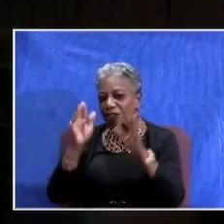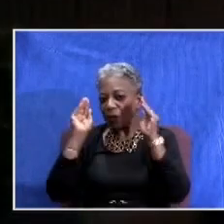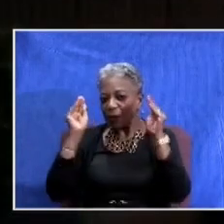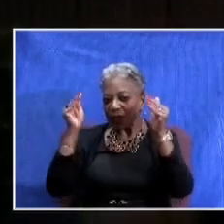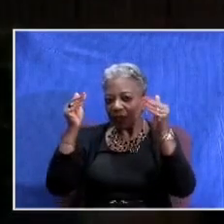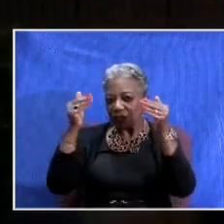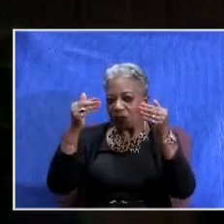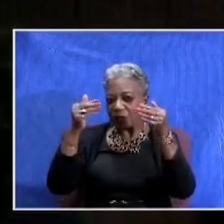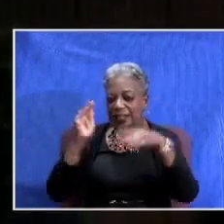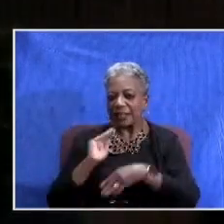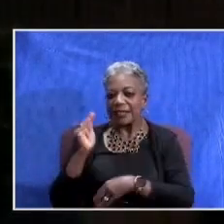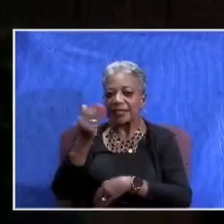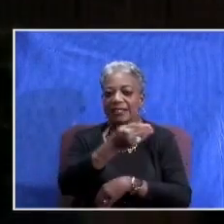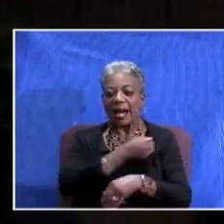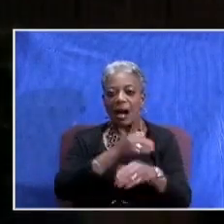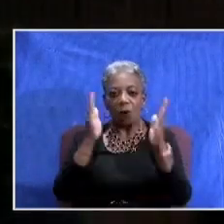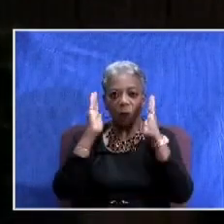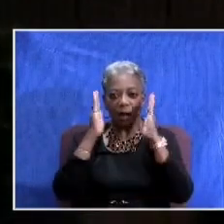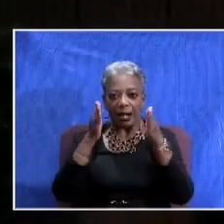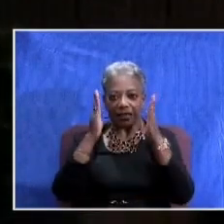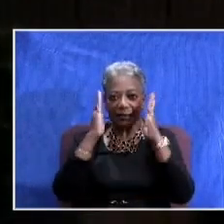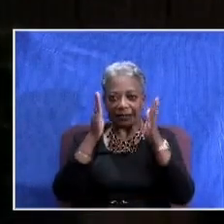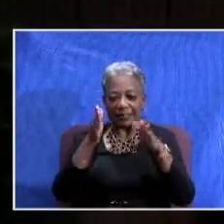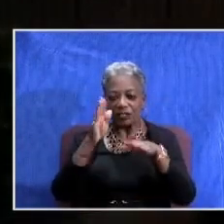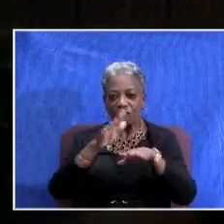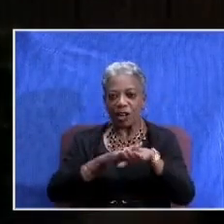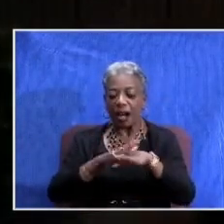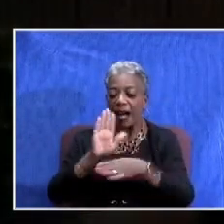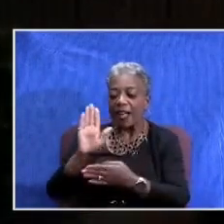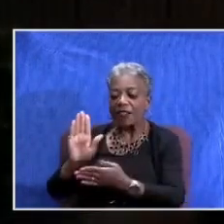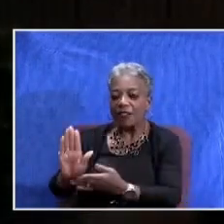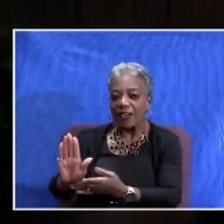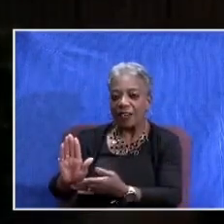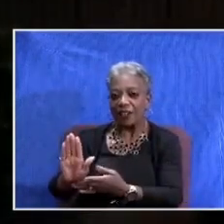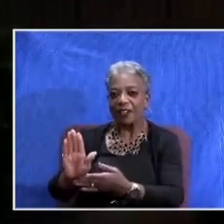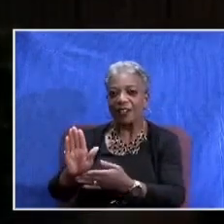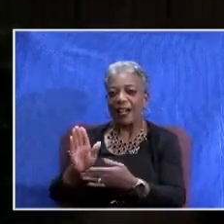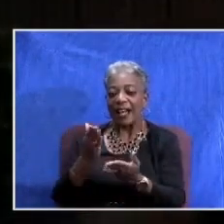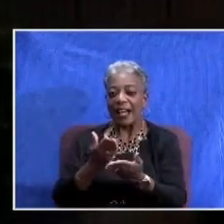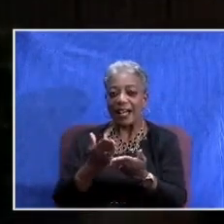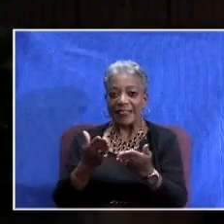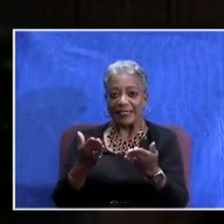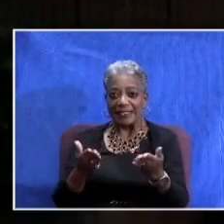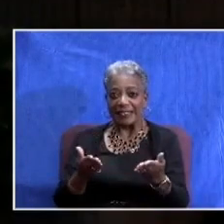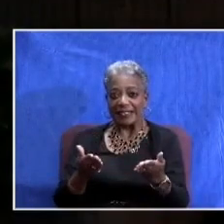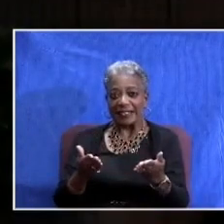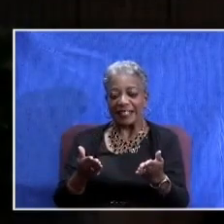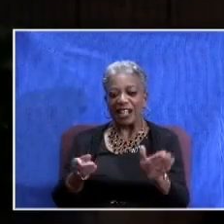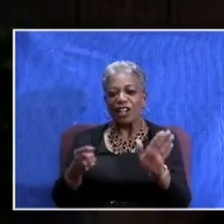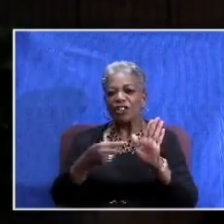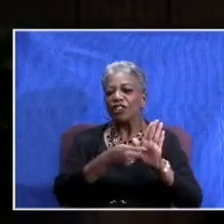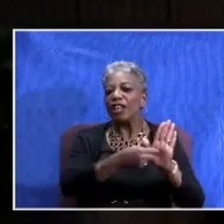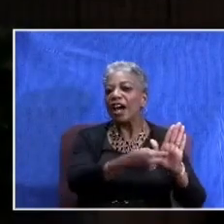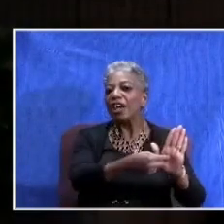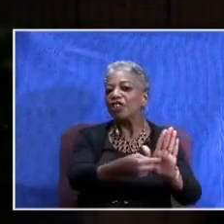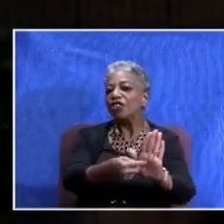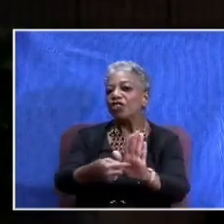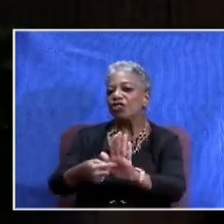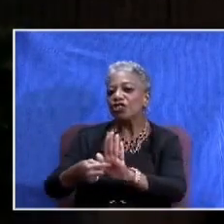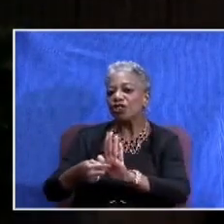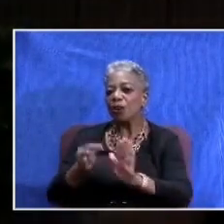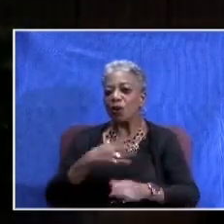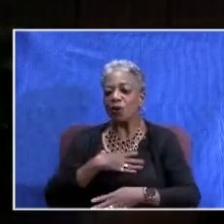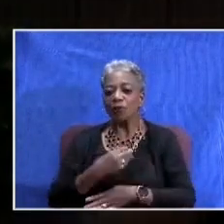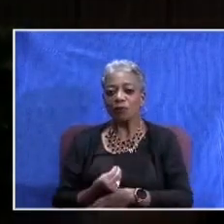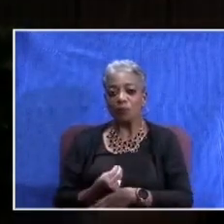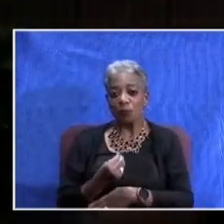our attention on what they want to see in order to glamorize and romanticize them. And